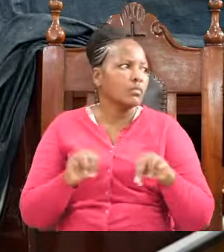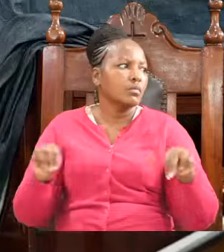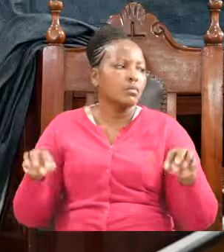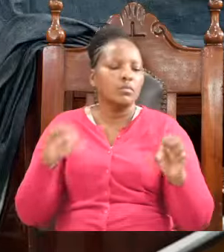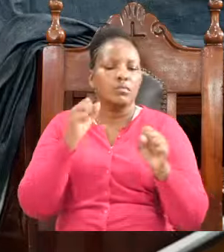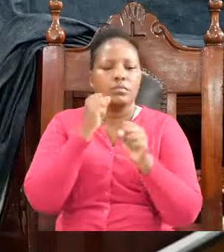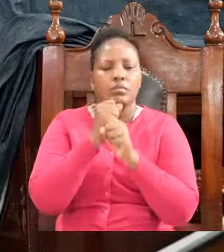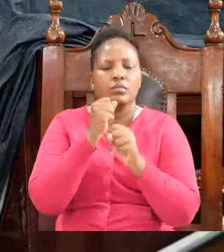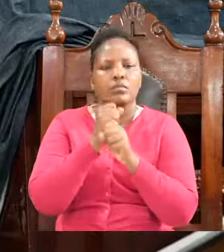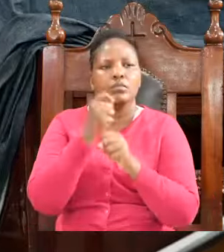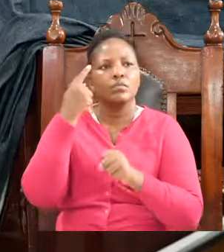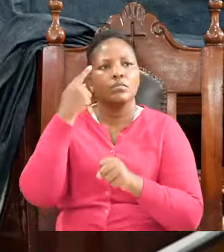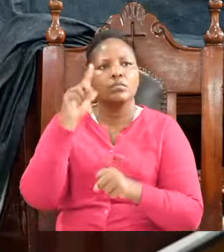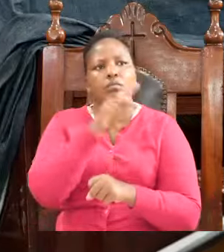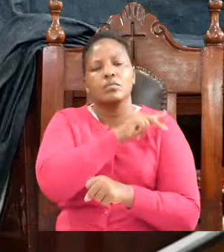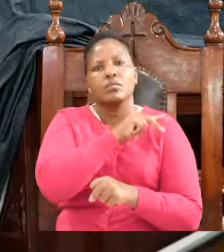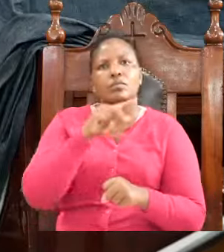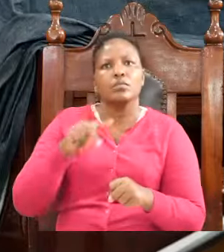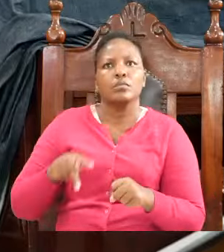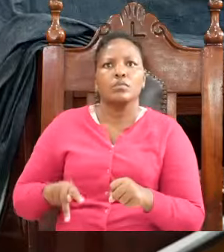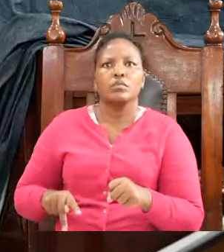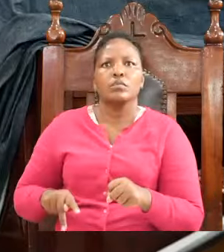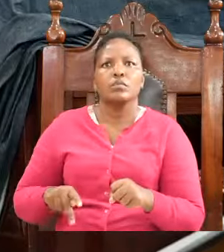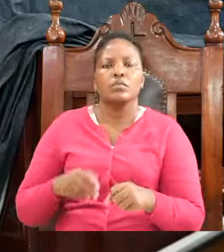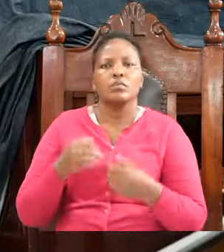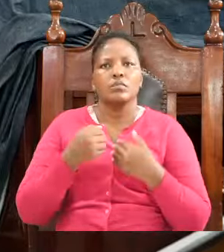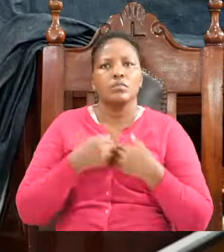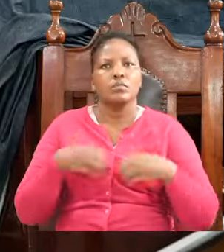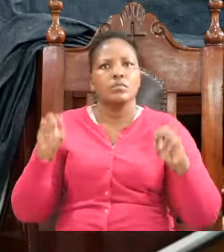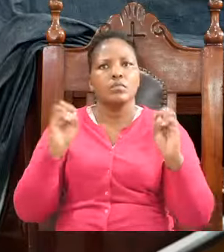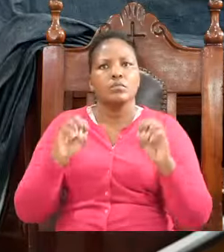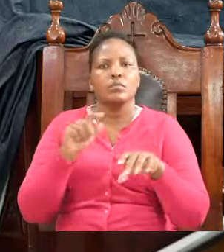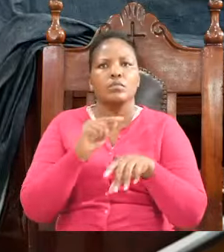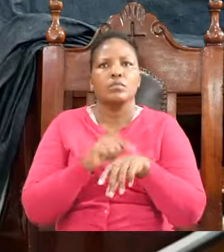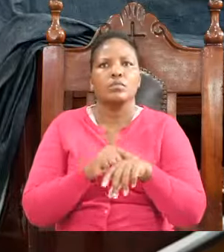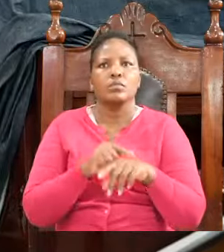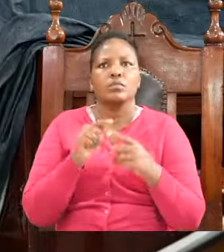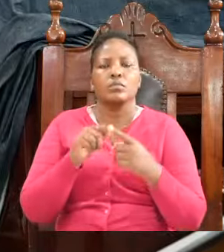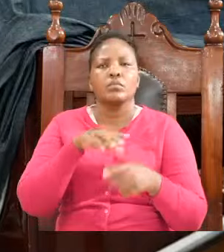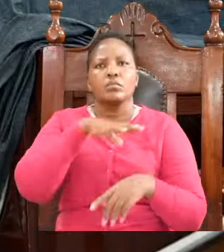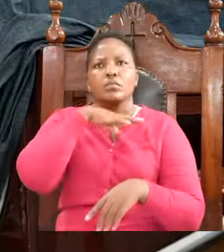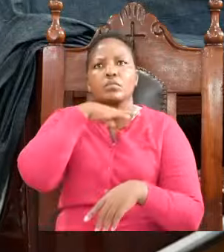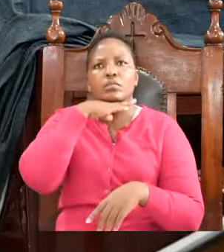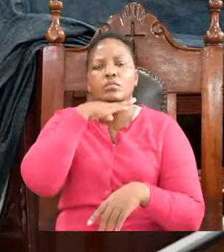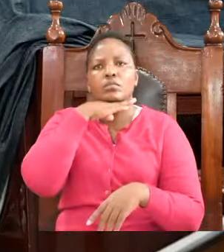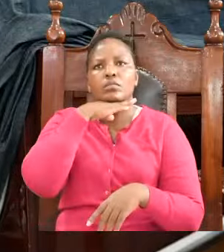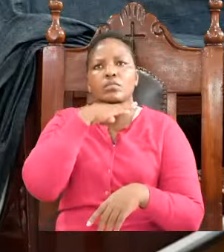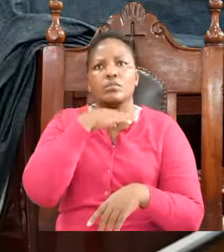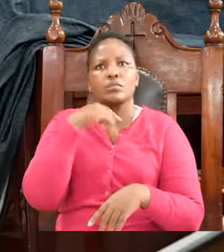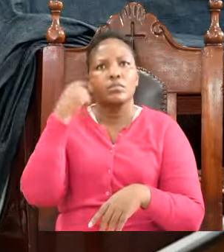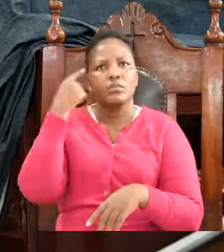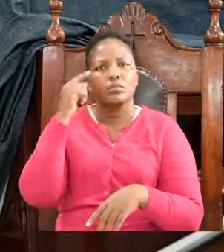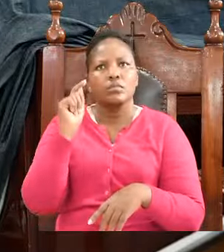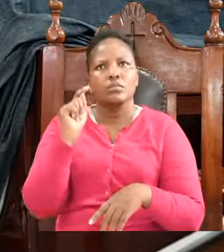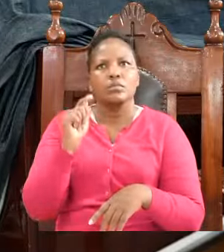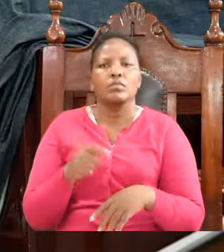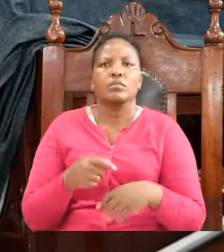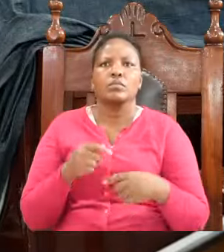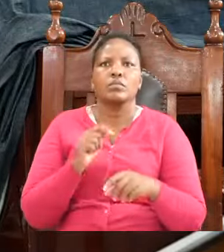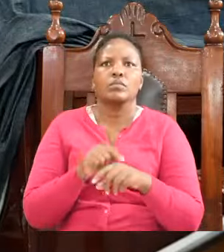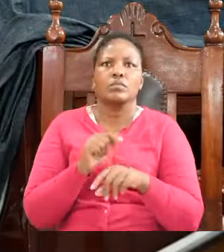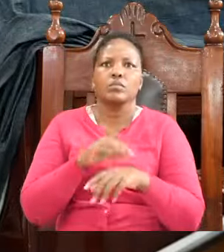I'm working for the kingdom. And God time to die. Cause it takes all of